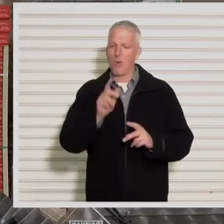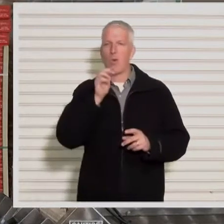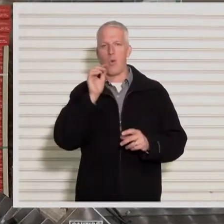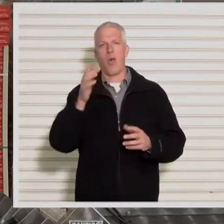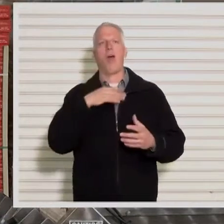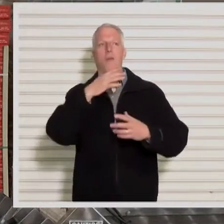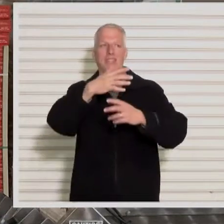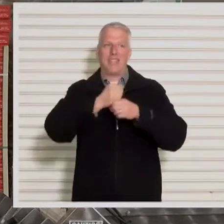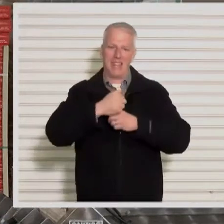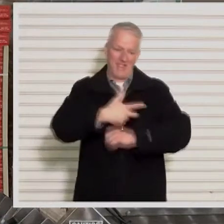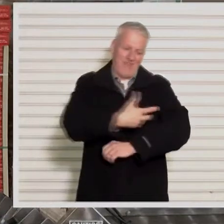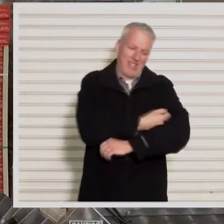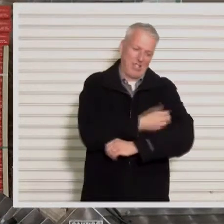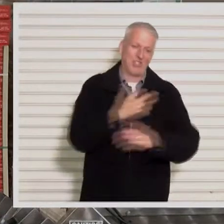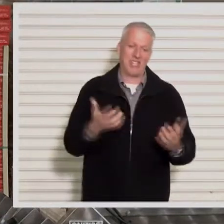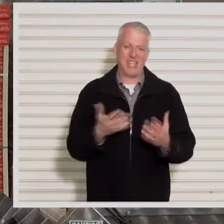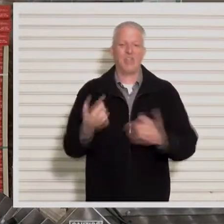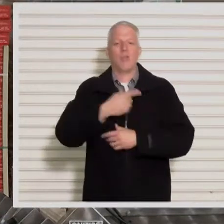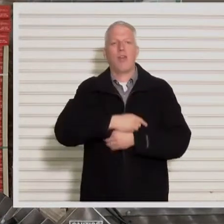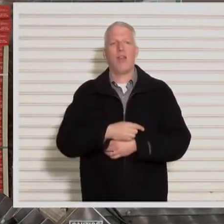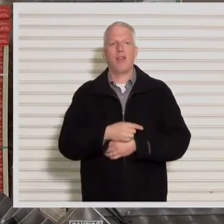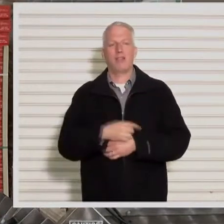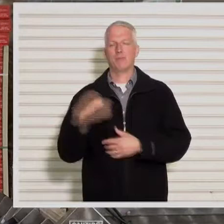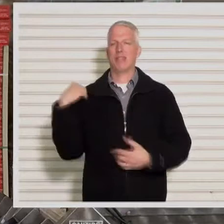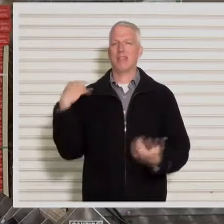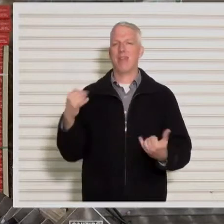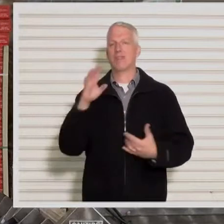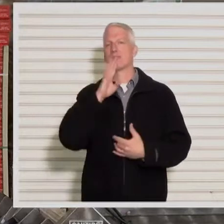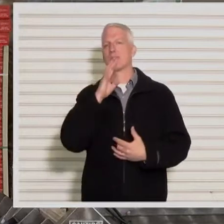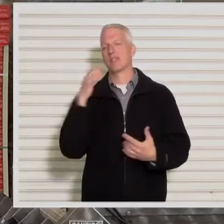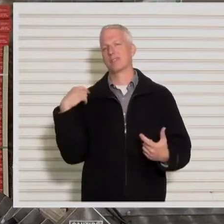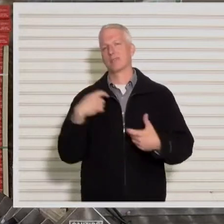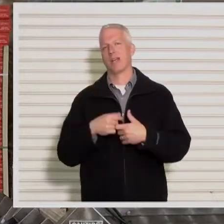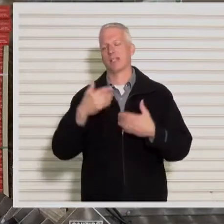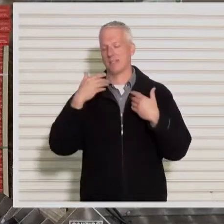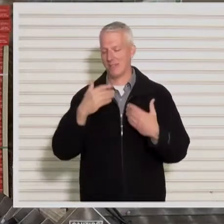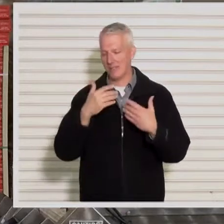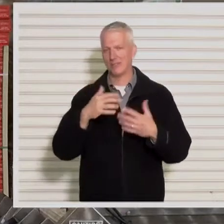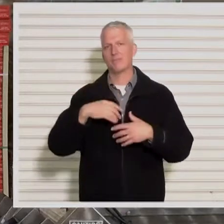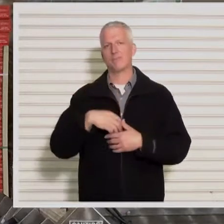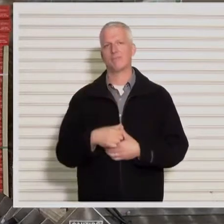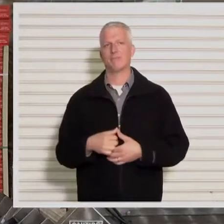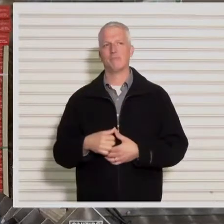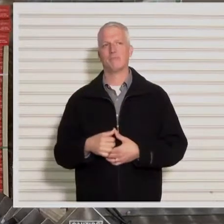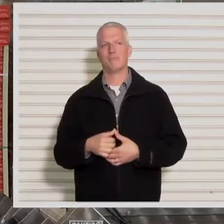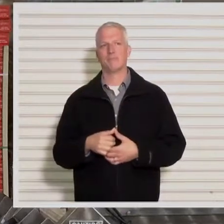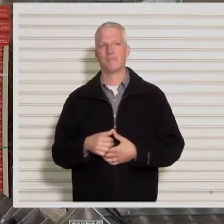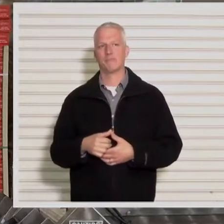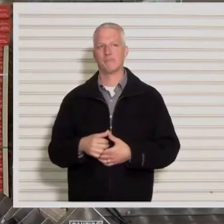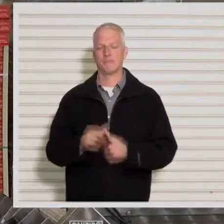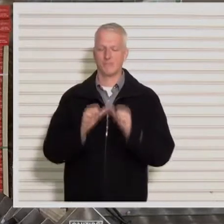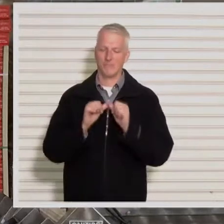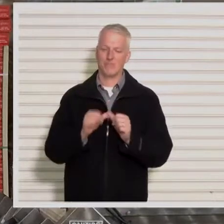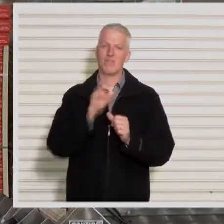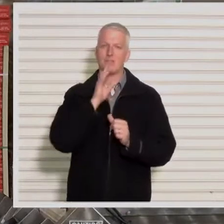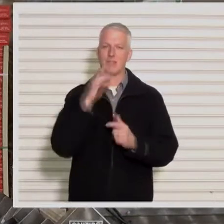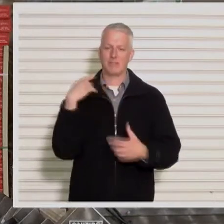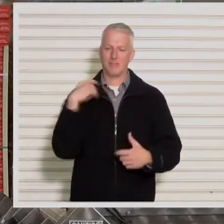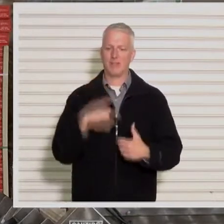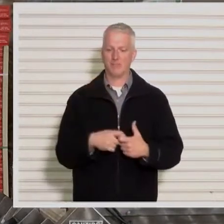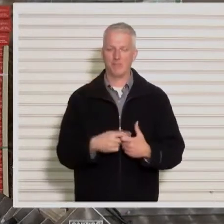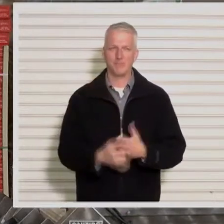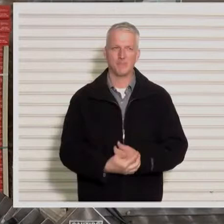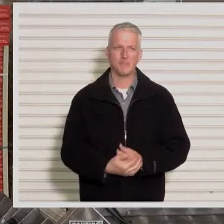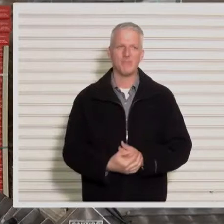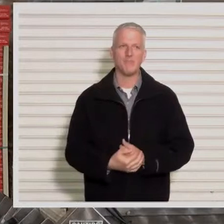get the vaccination here today. Muchas gracias a todos los que están aquí con nosotros esta mañana. Unas palabras breves